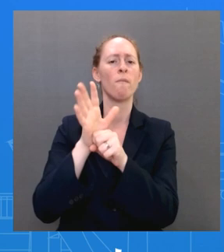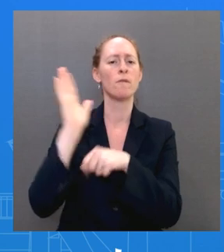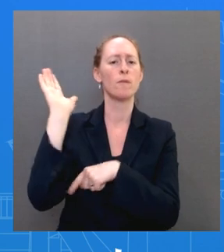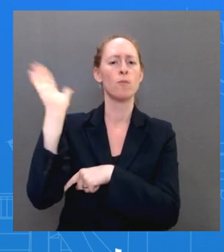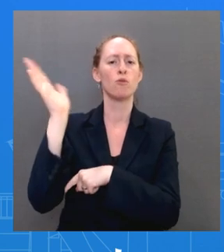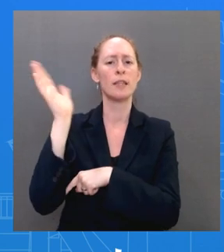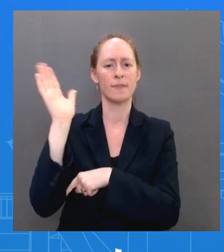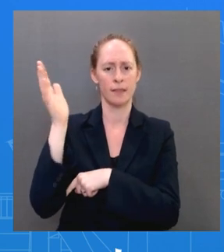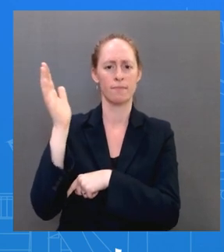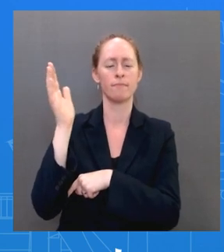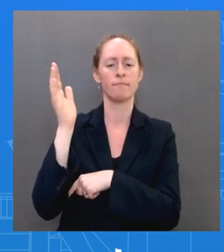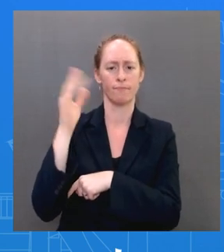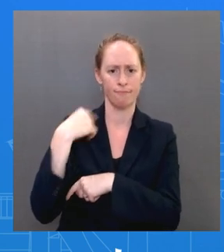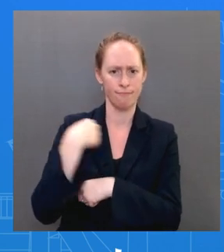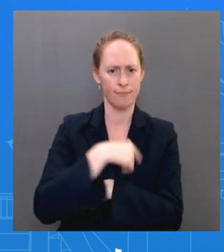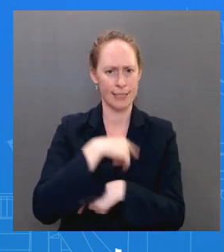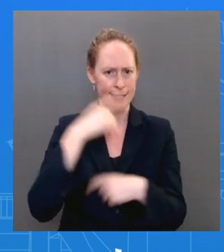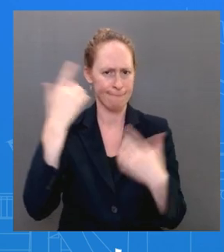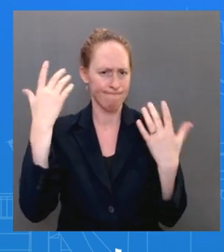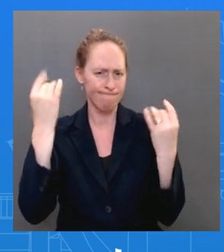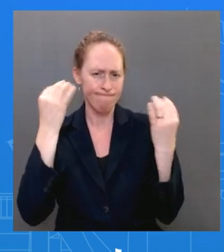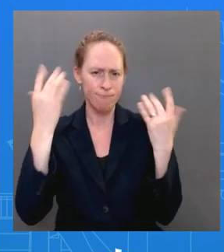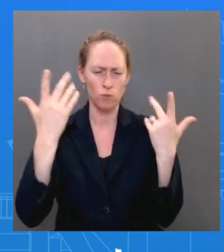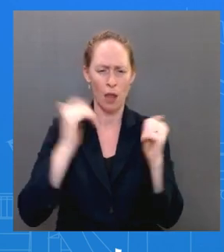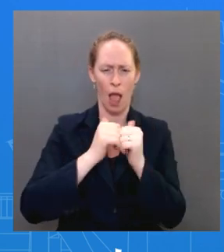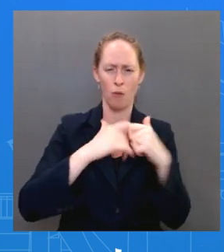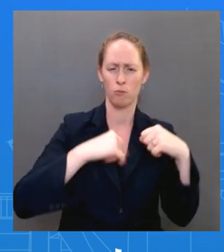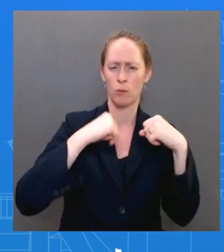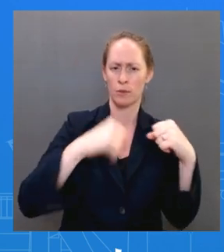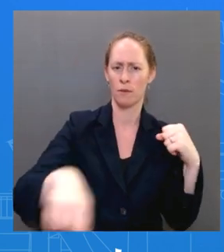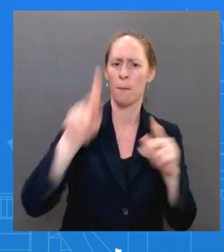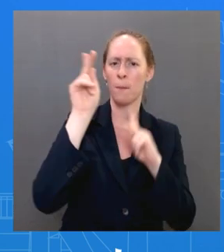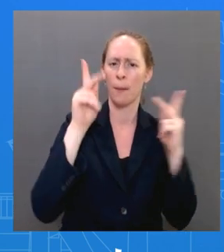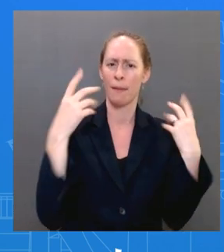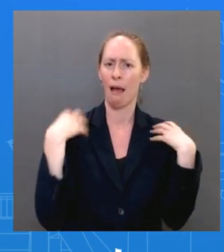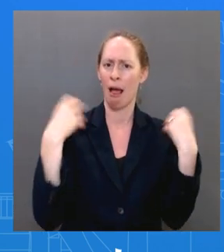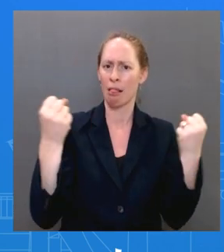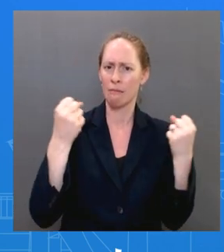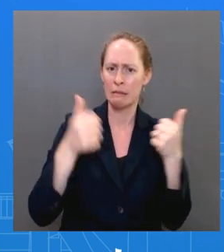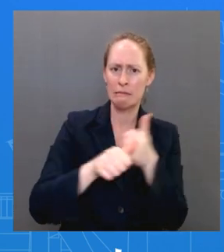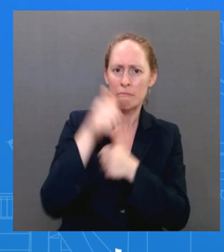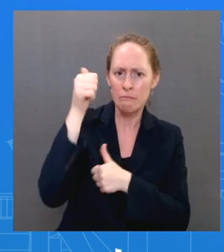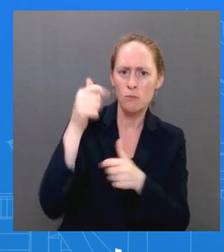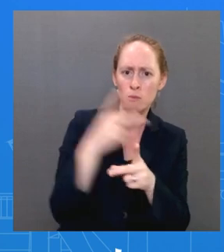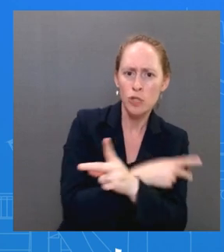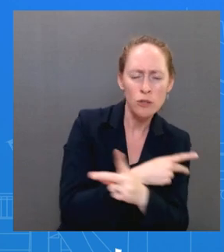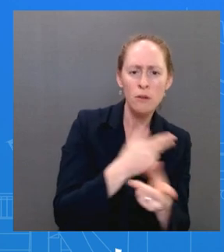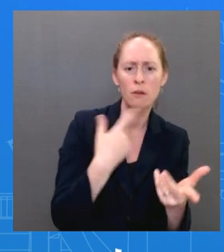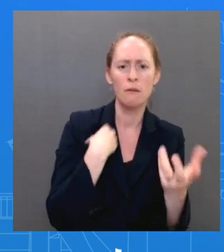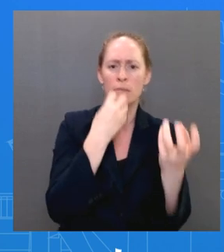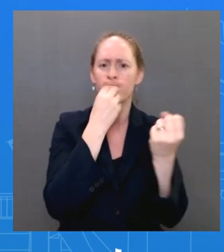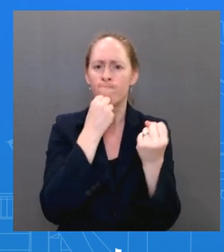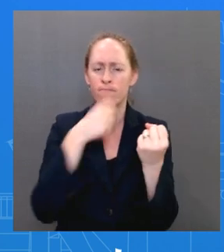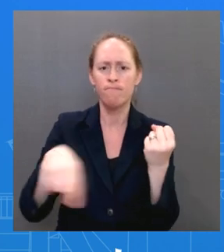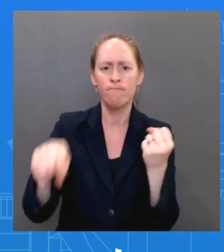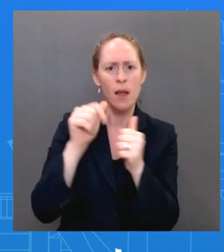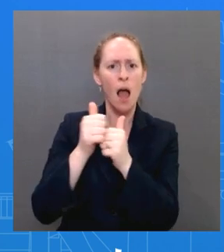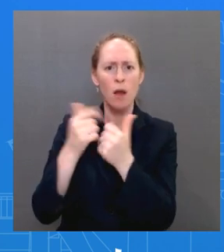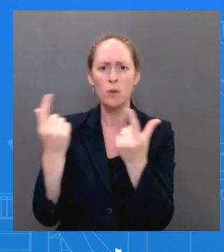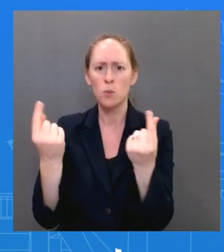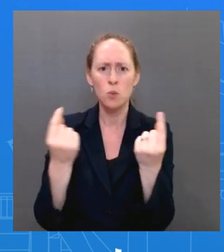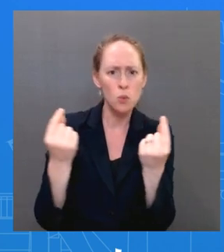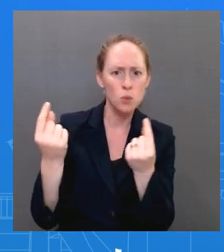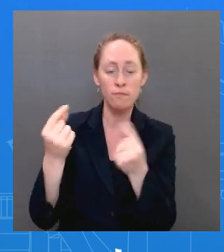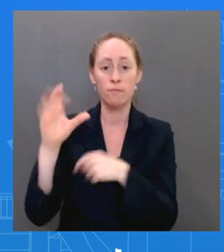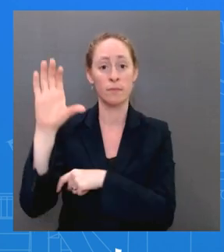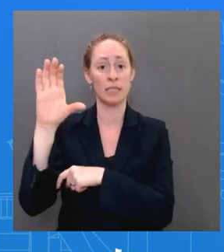infections. So in terms of mitigation, very, very clear. CDC guidelines on this very clear. If you're in one of the orange zones,